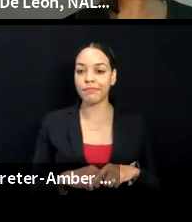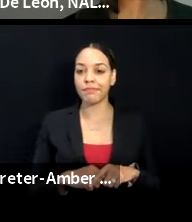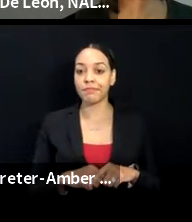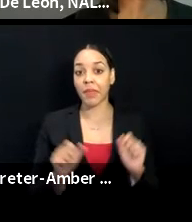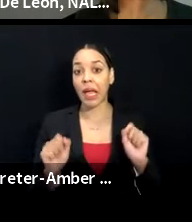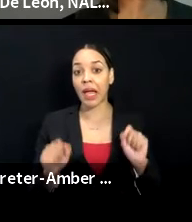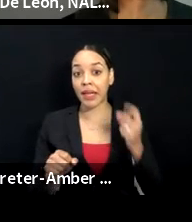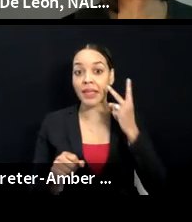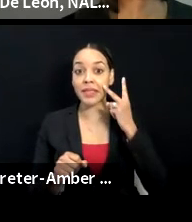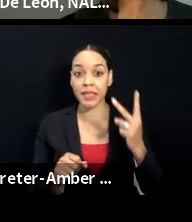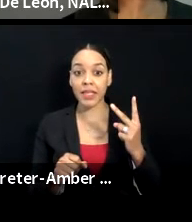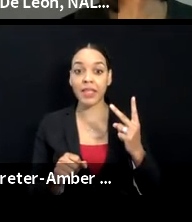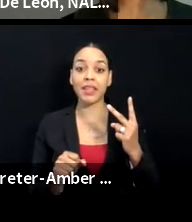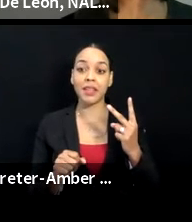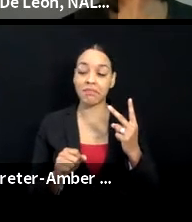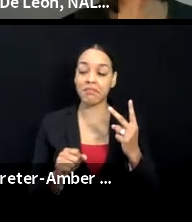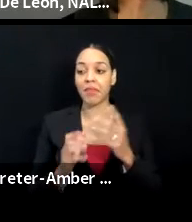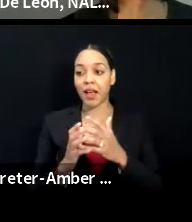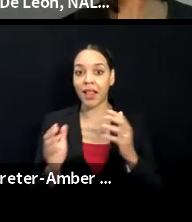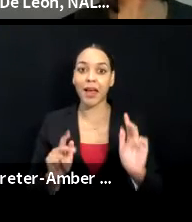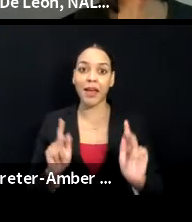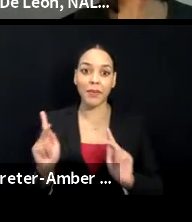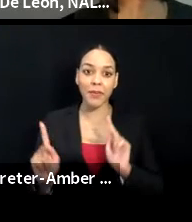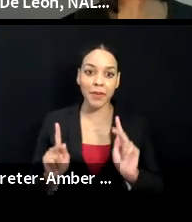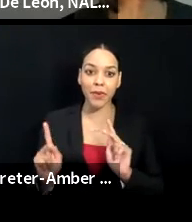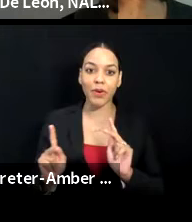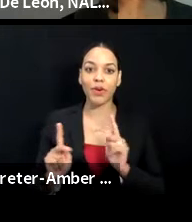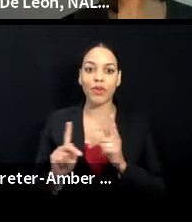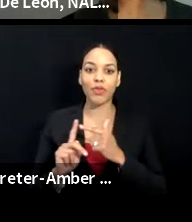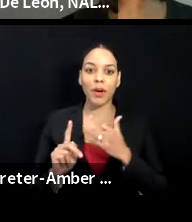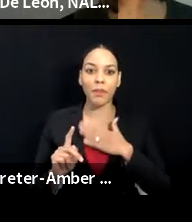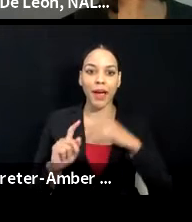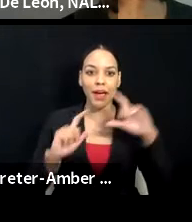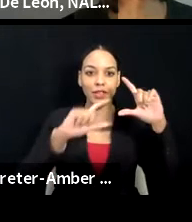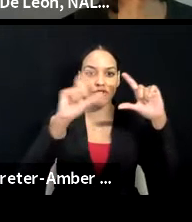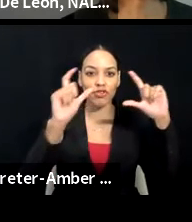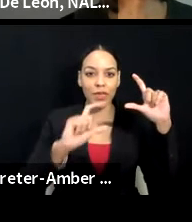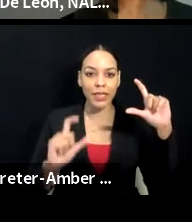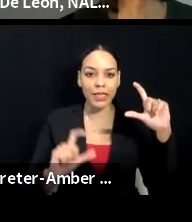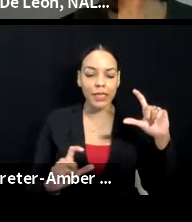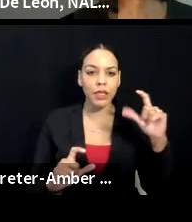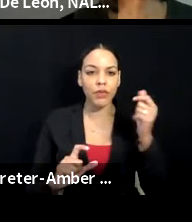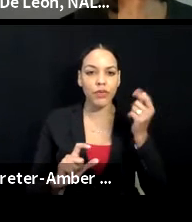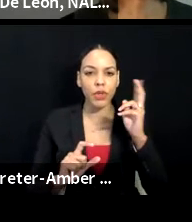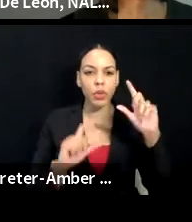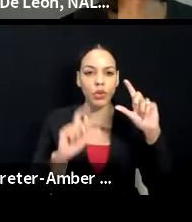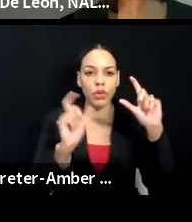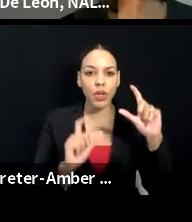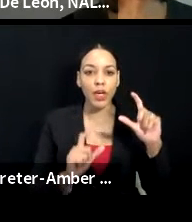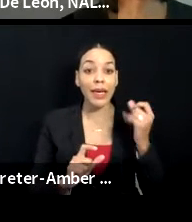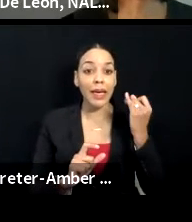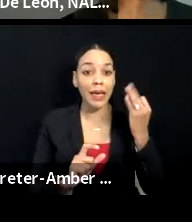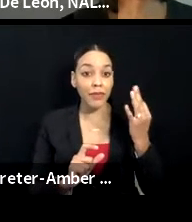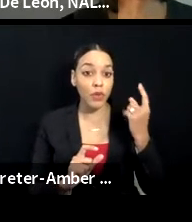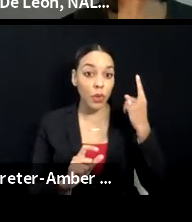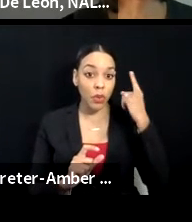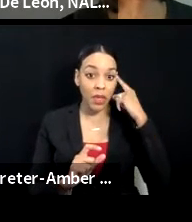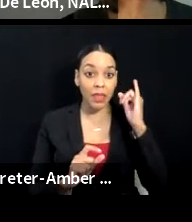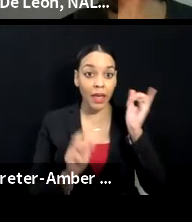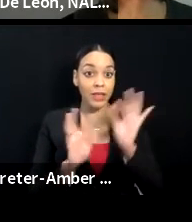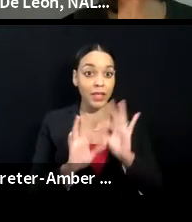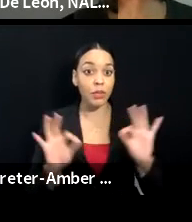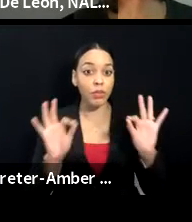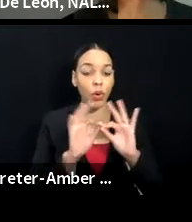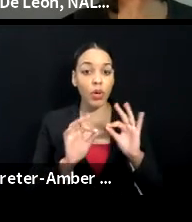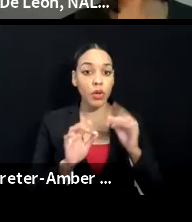some number of folks on my screen at a time. Raise your hand if you think that that's an important